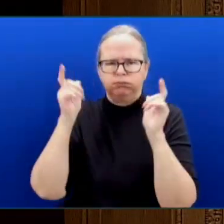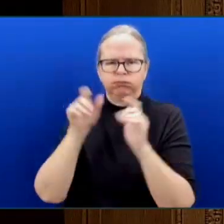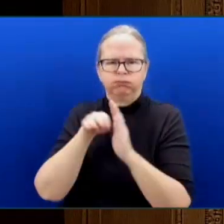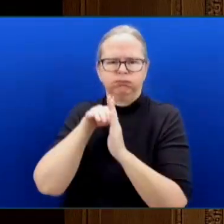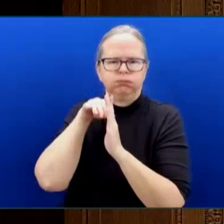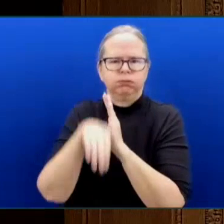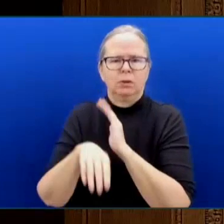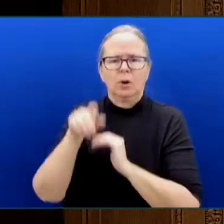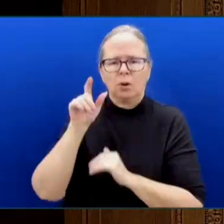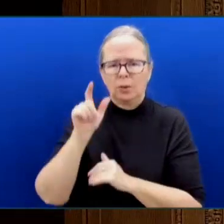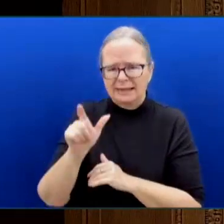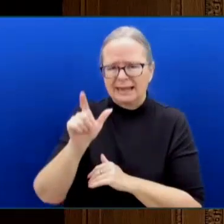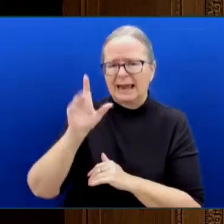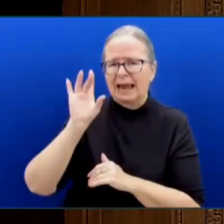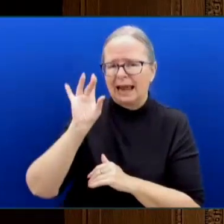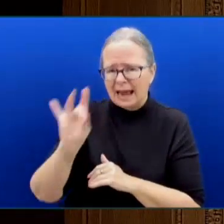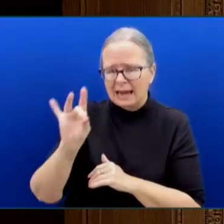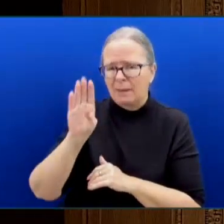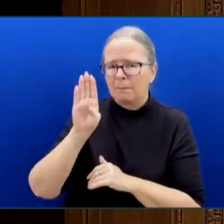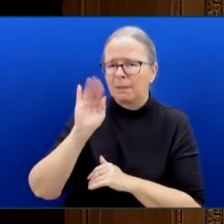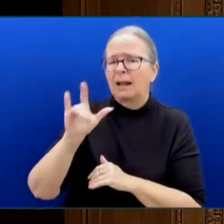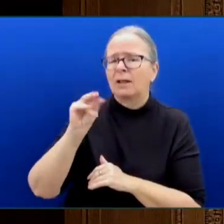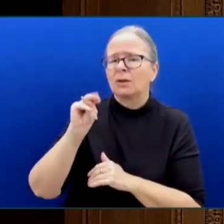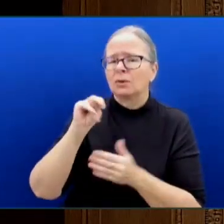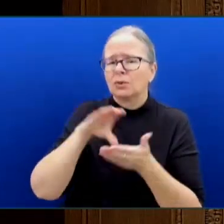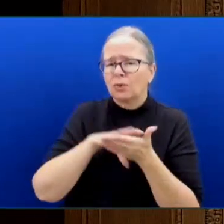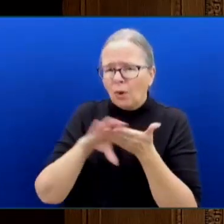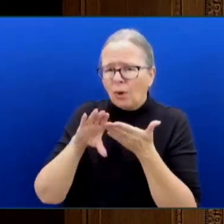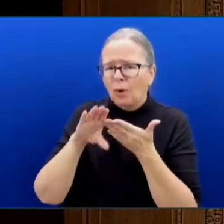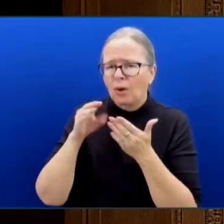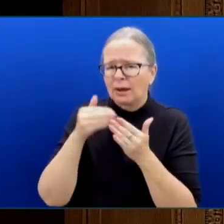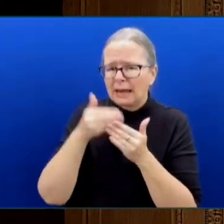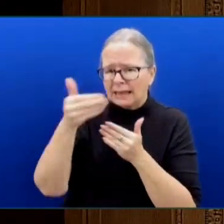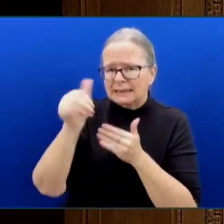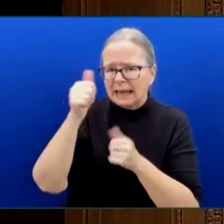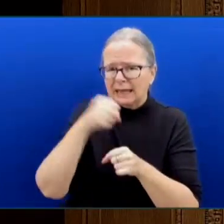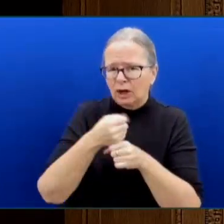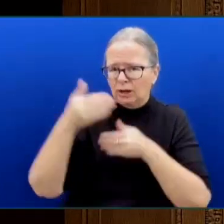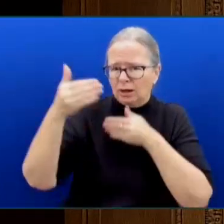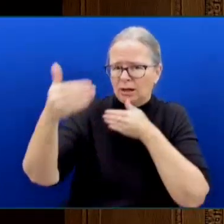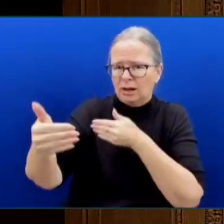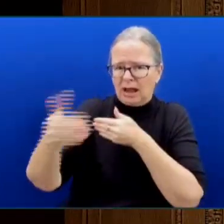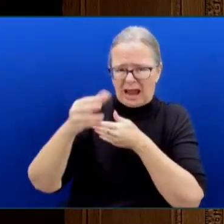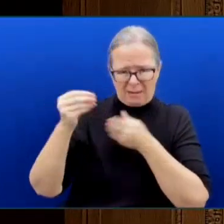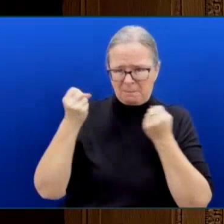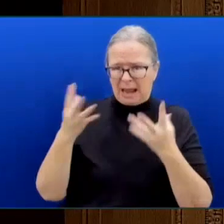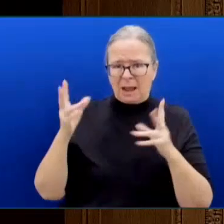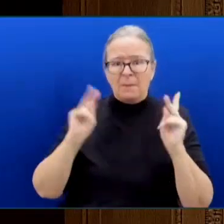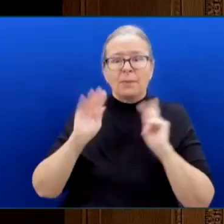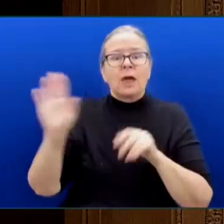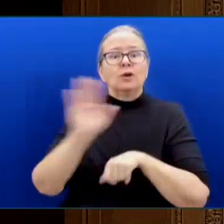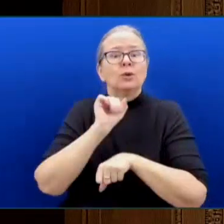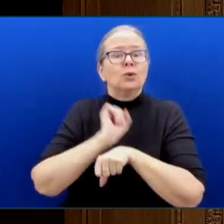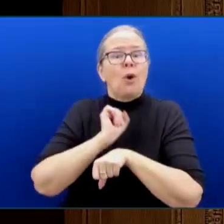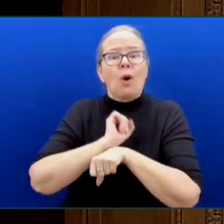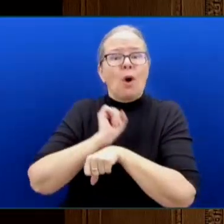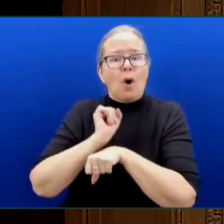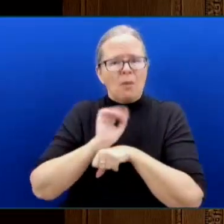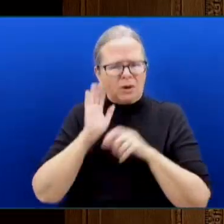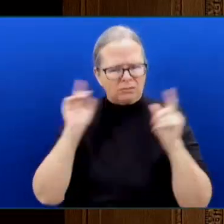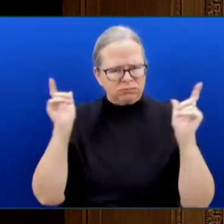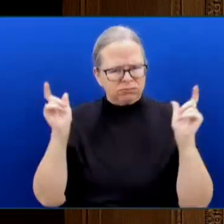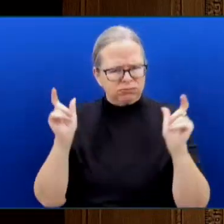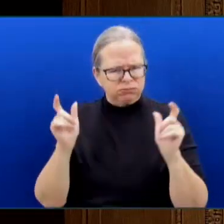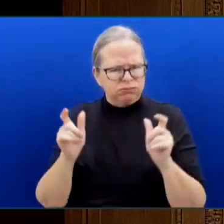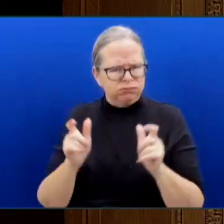loss of tens of thousands of jobs. My question to the Premier is, why is he so intent on